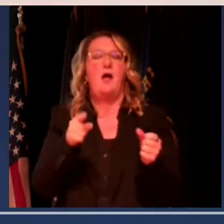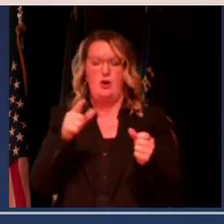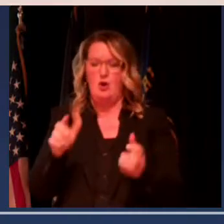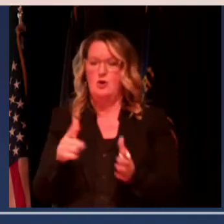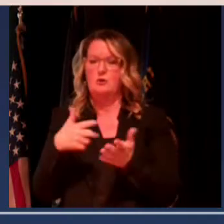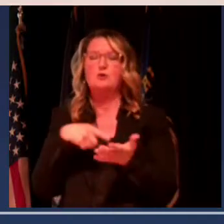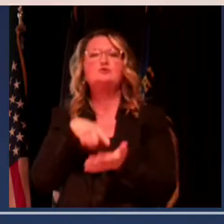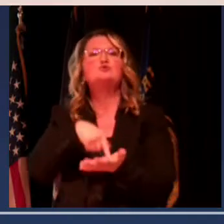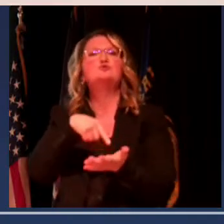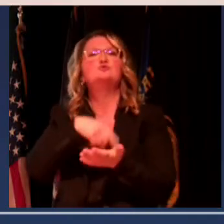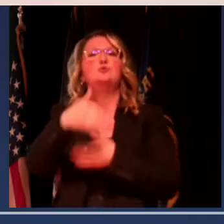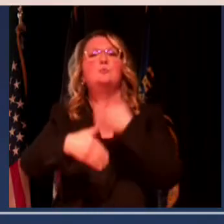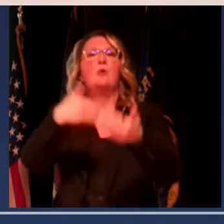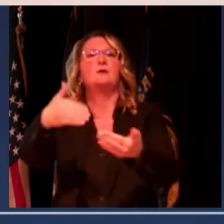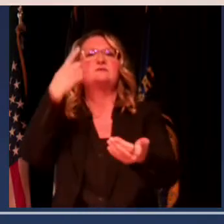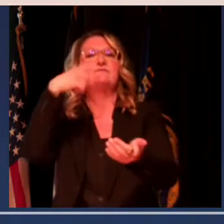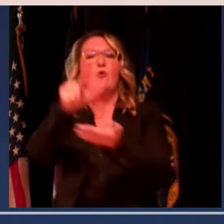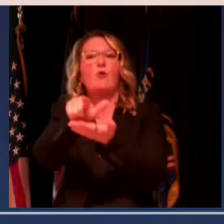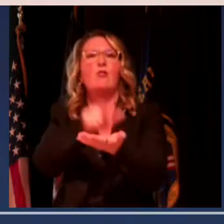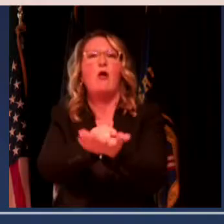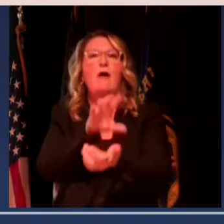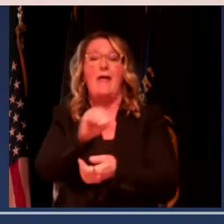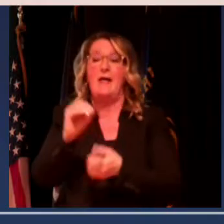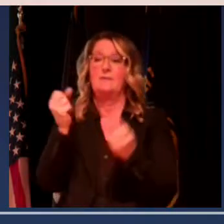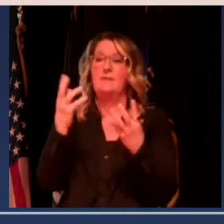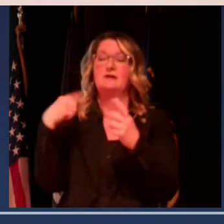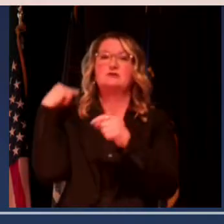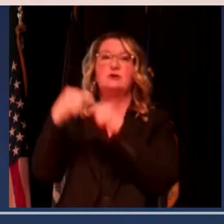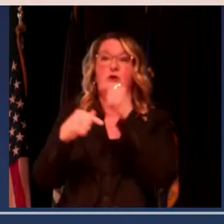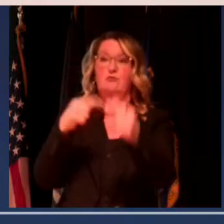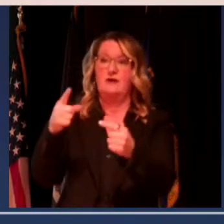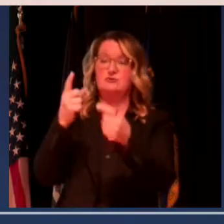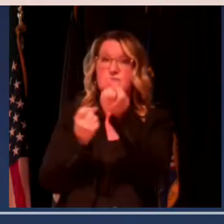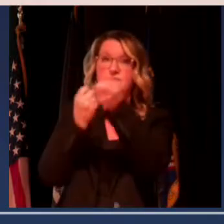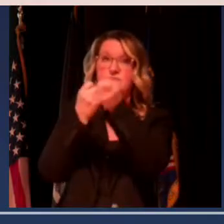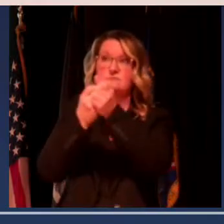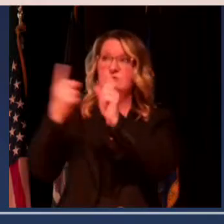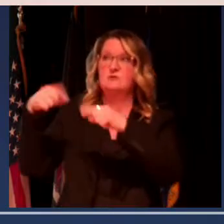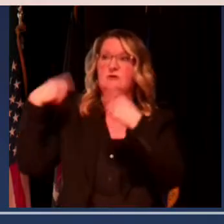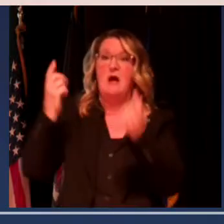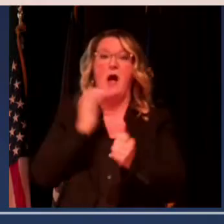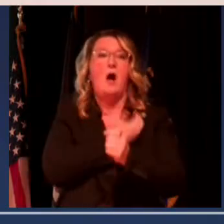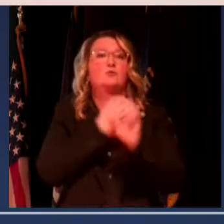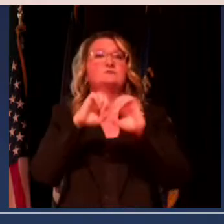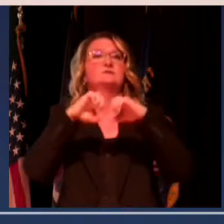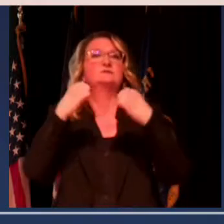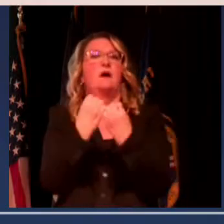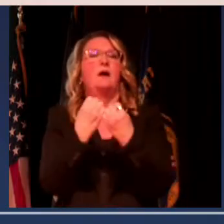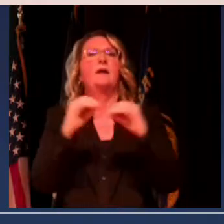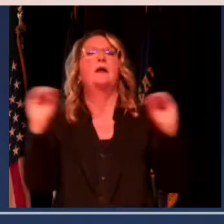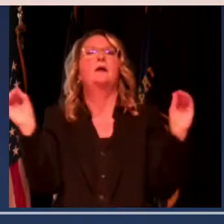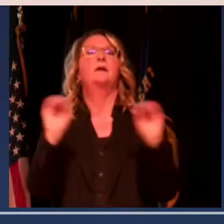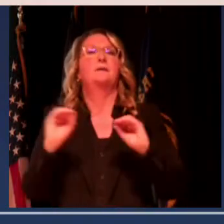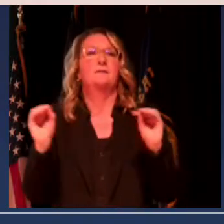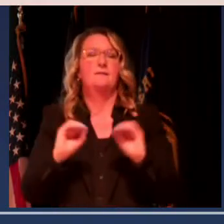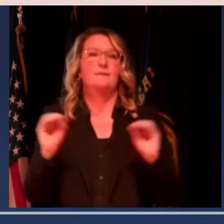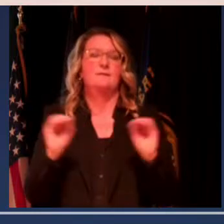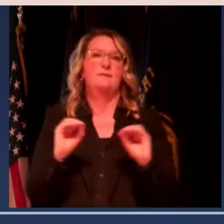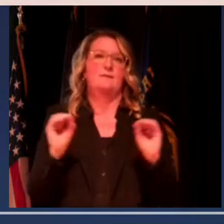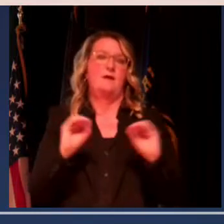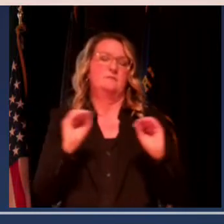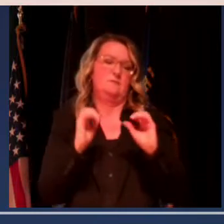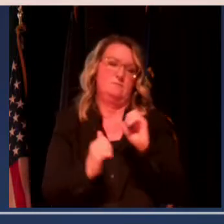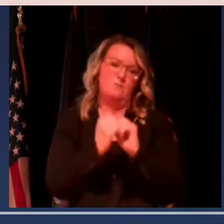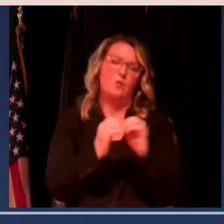all persons, and affirm, as generations have been before, that in our society, nothing is